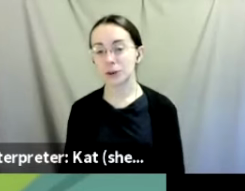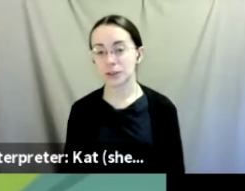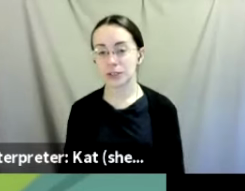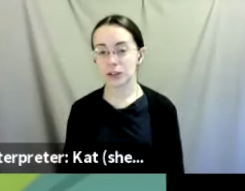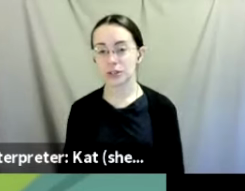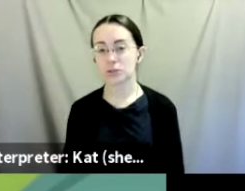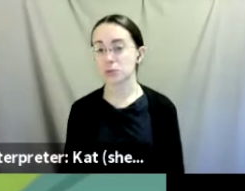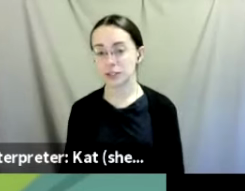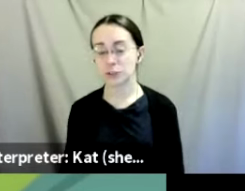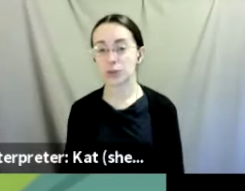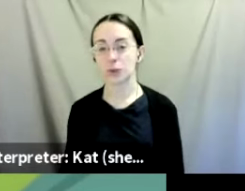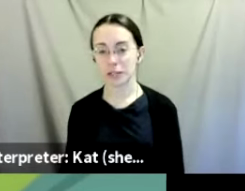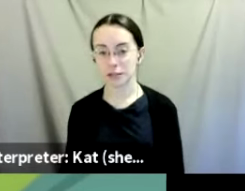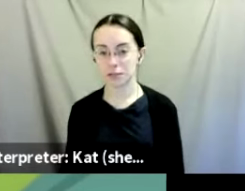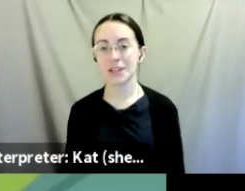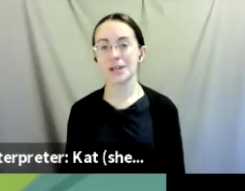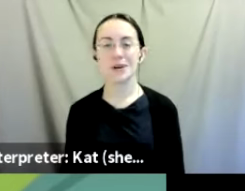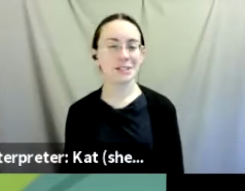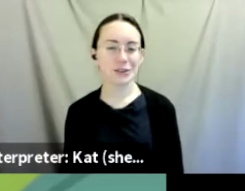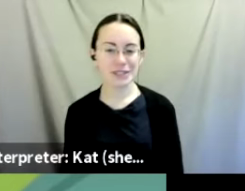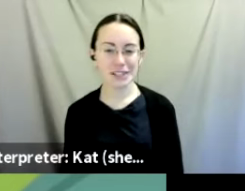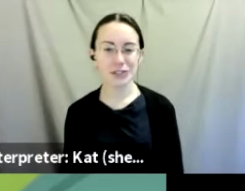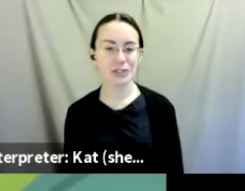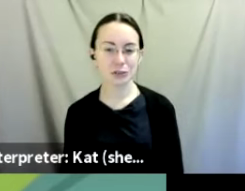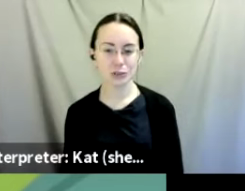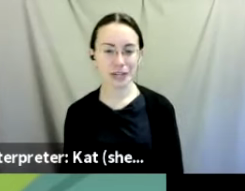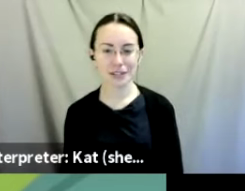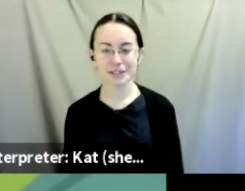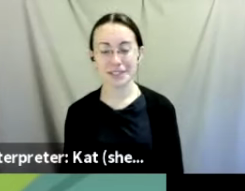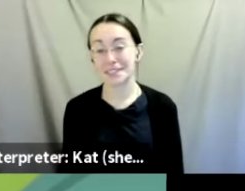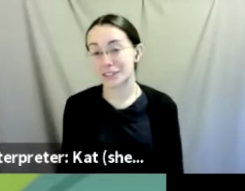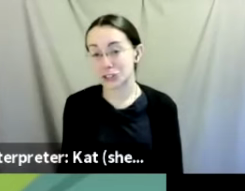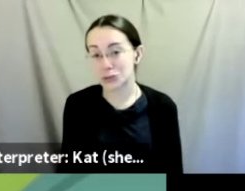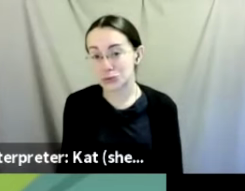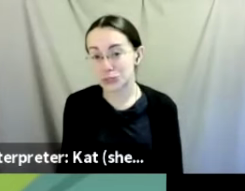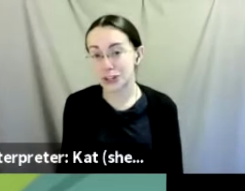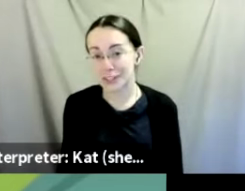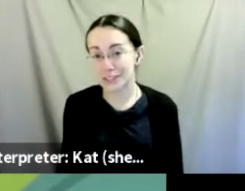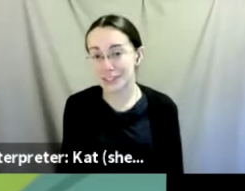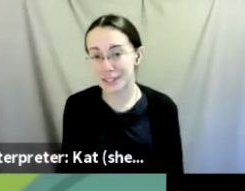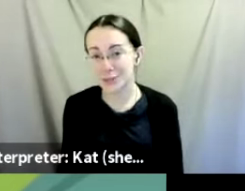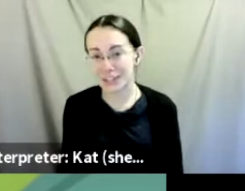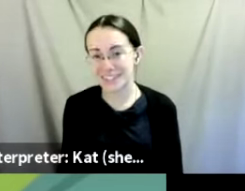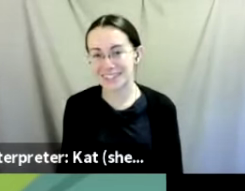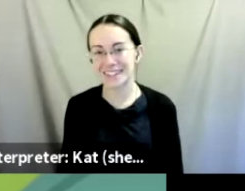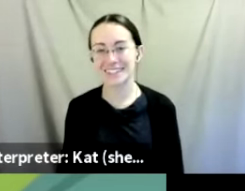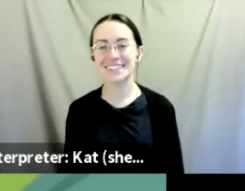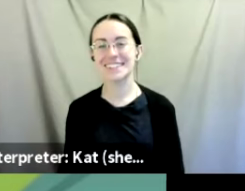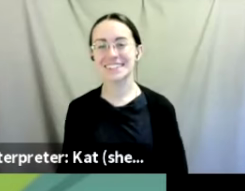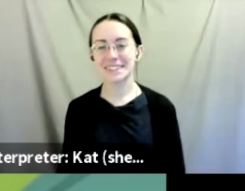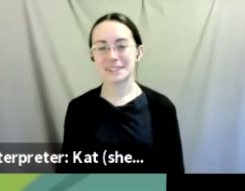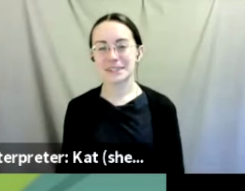I focus on research with women, but I don't intend to exclude men. It takes two to cause an unintended